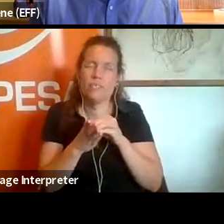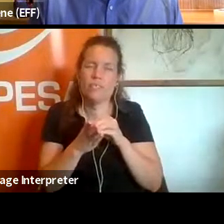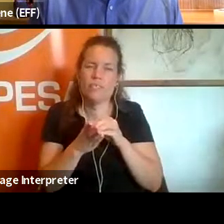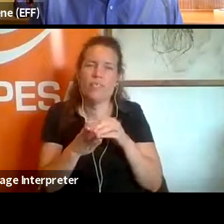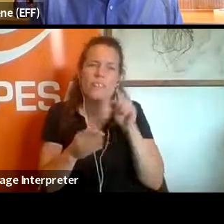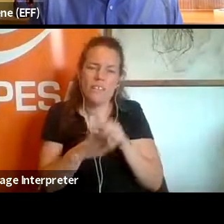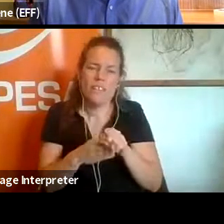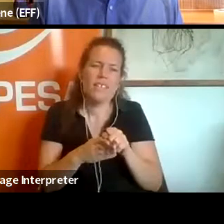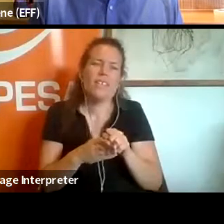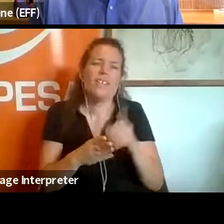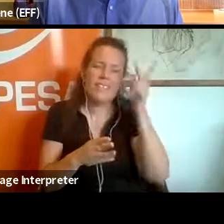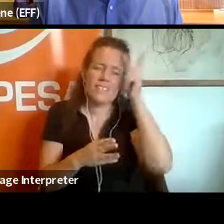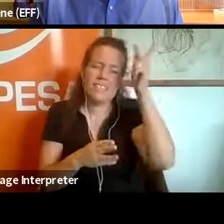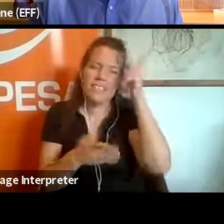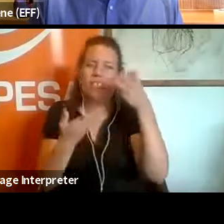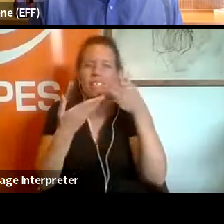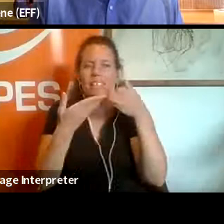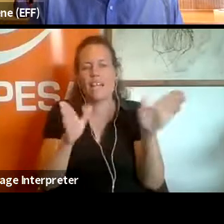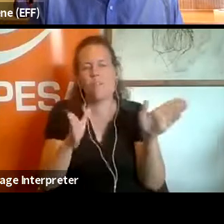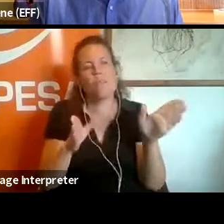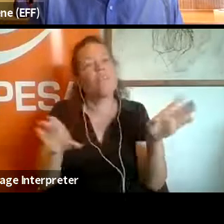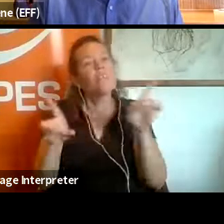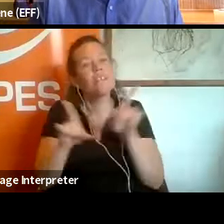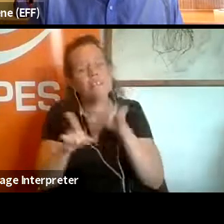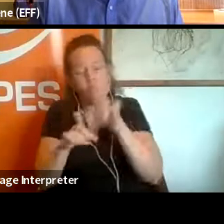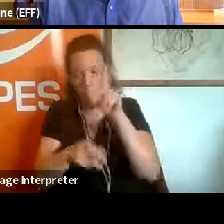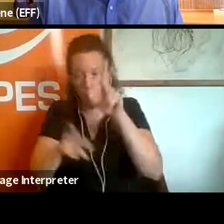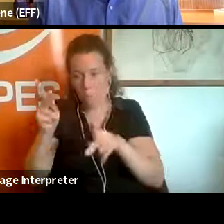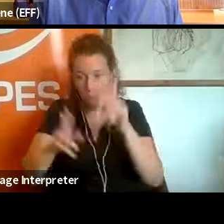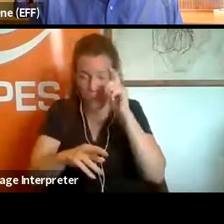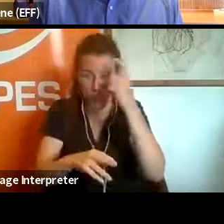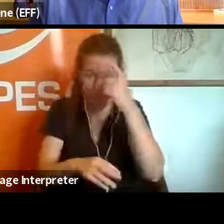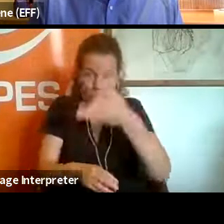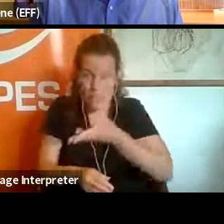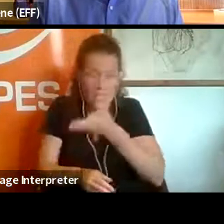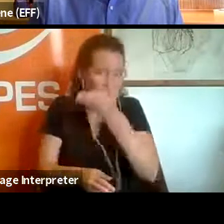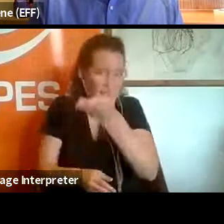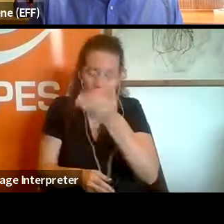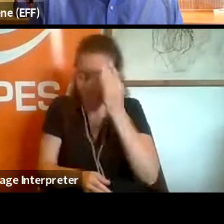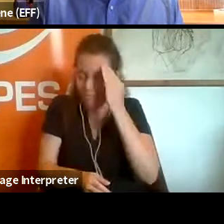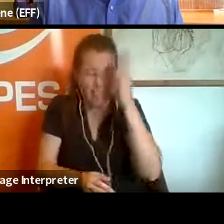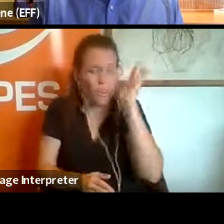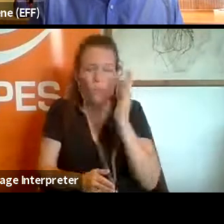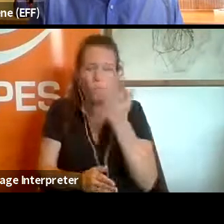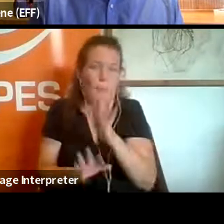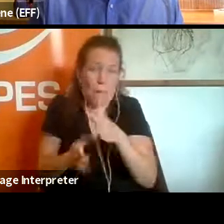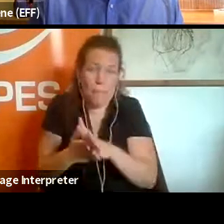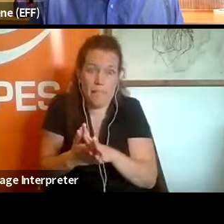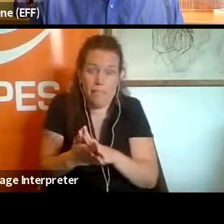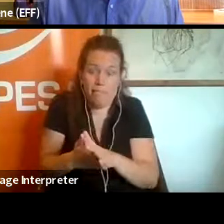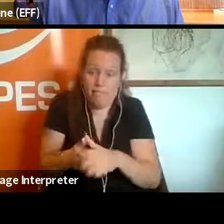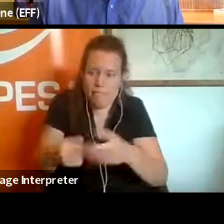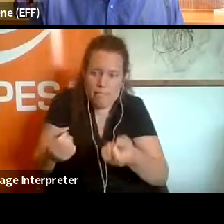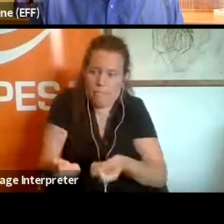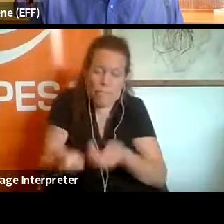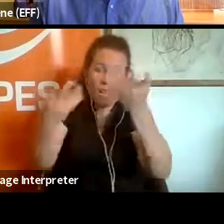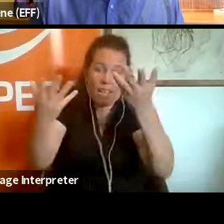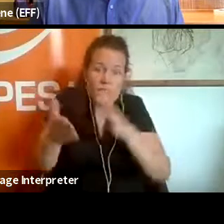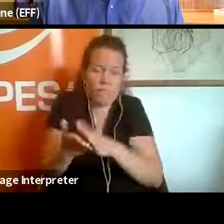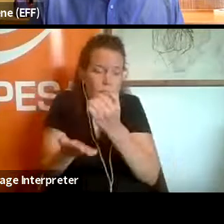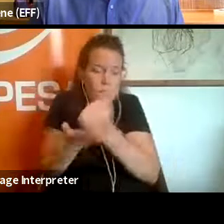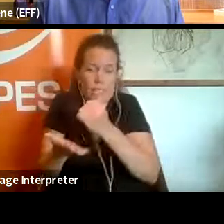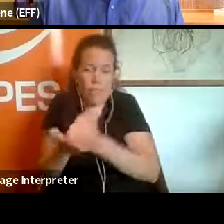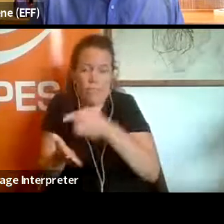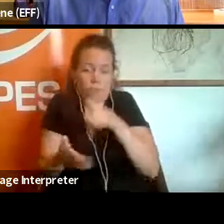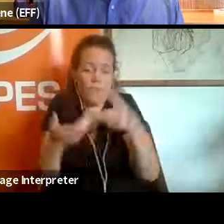gap, even amongst people in government who maybe by coincidence or by party positions,